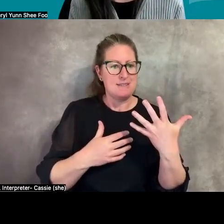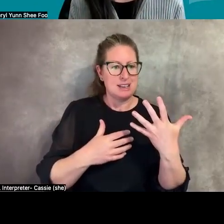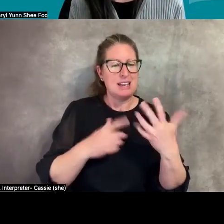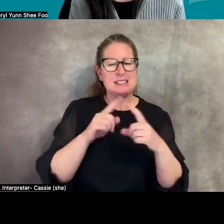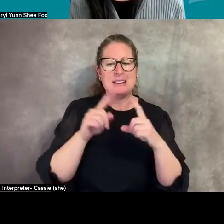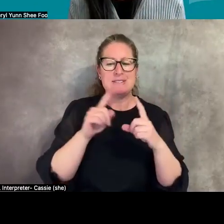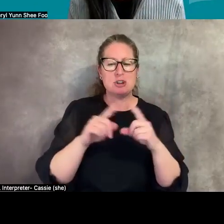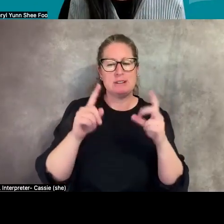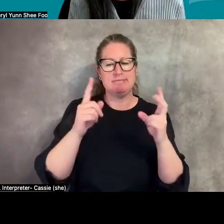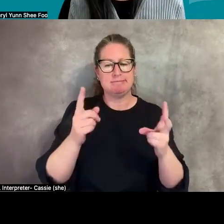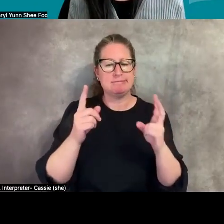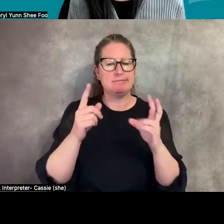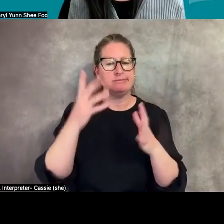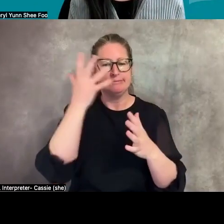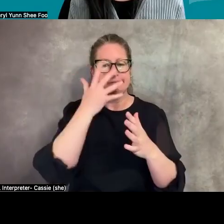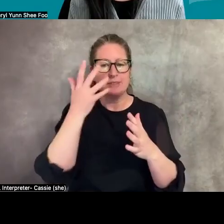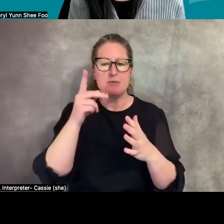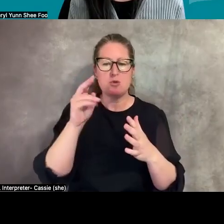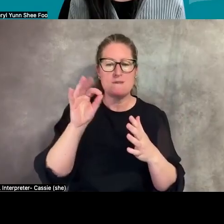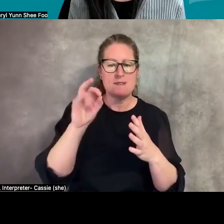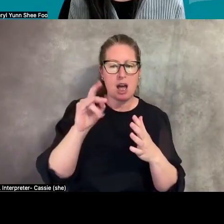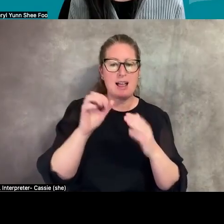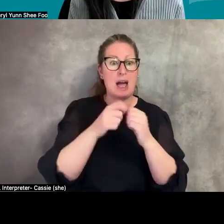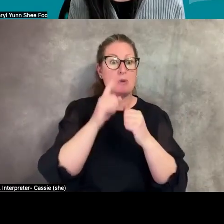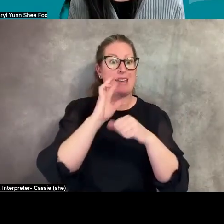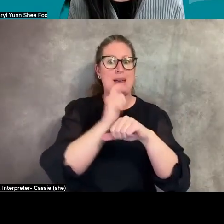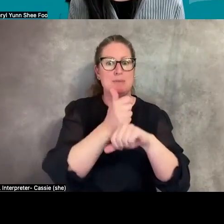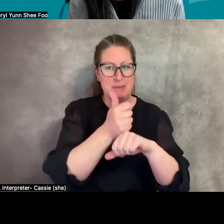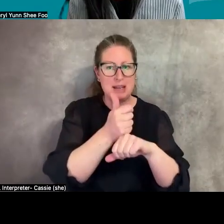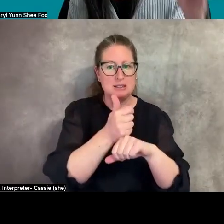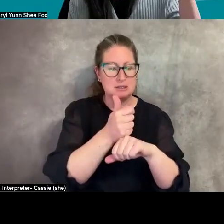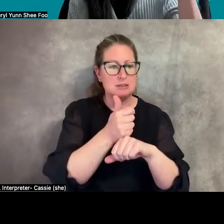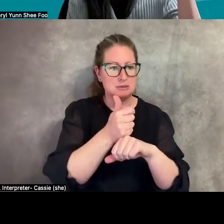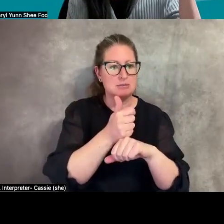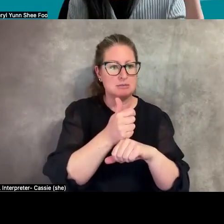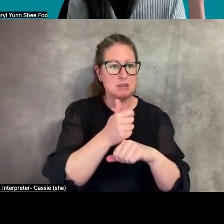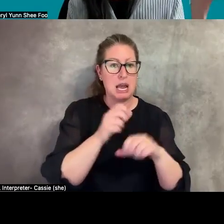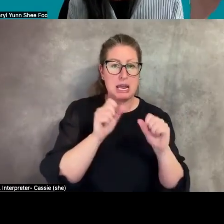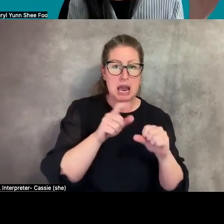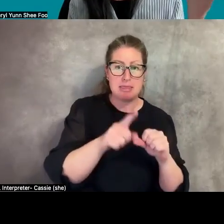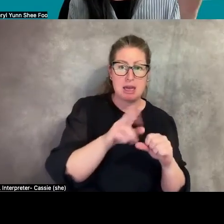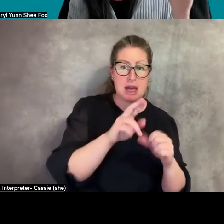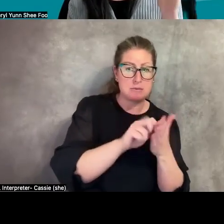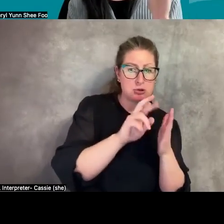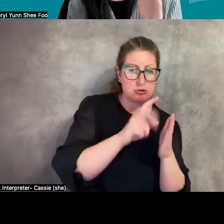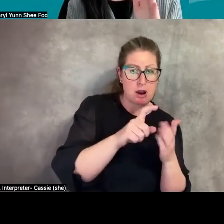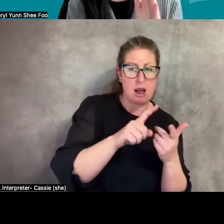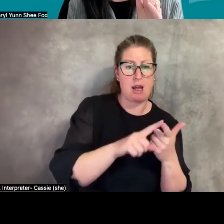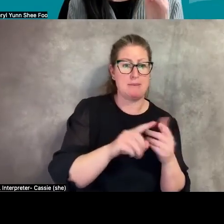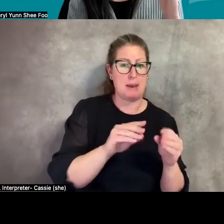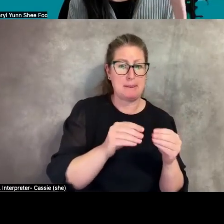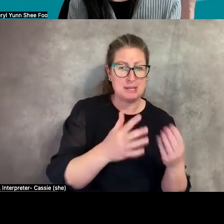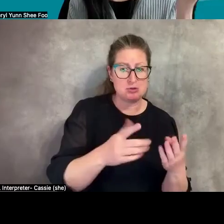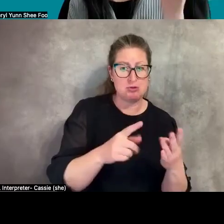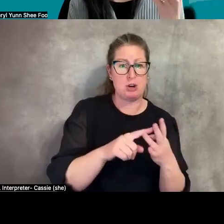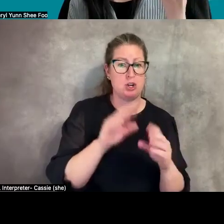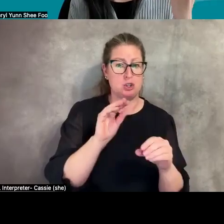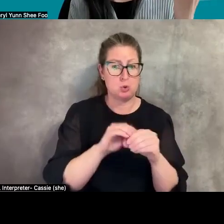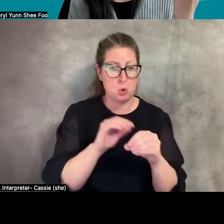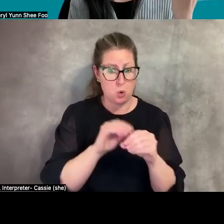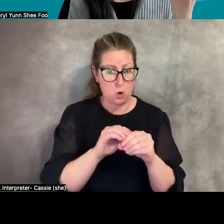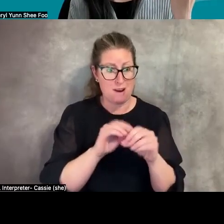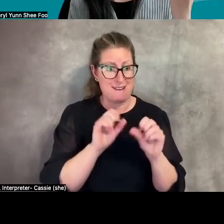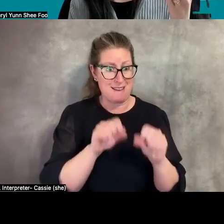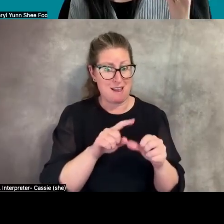profiles based on, each clinic's current ability to prescribe, administer, and store for all